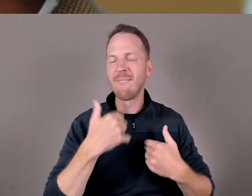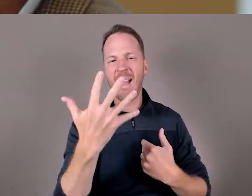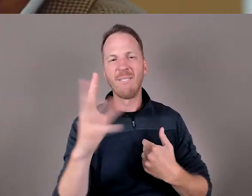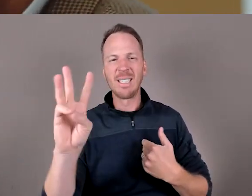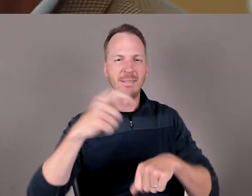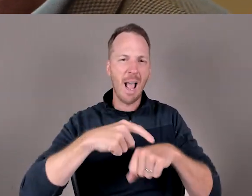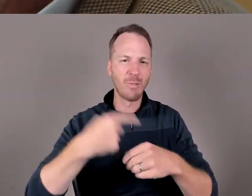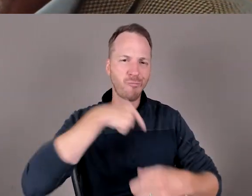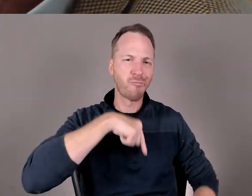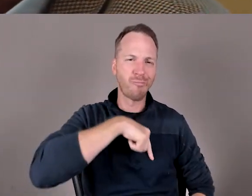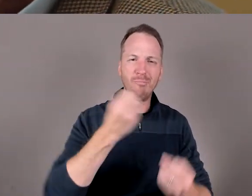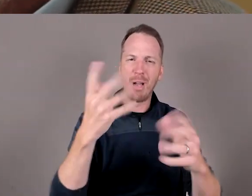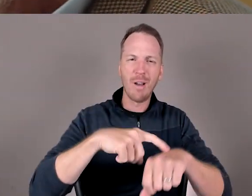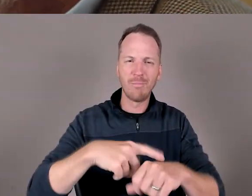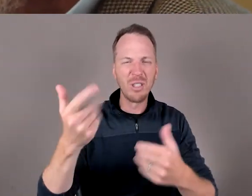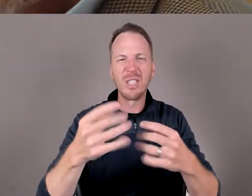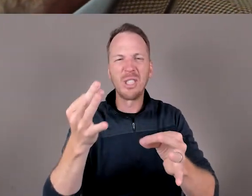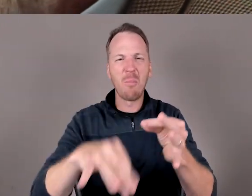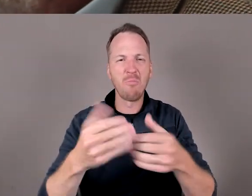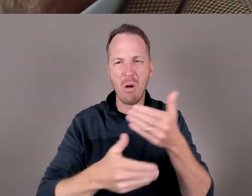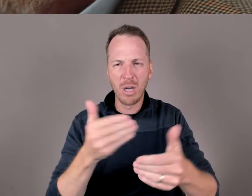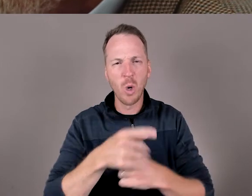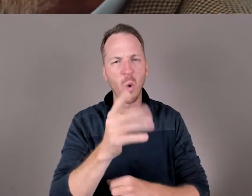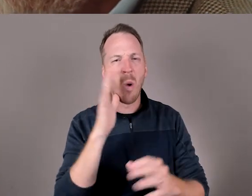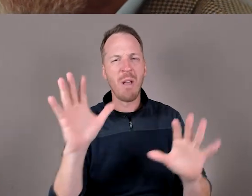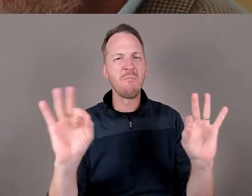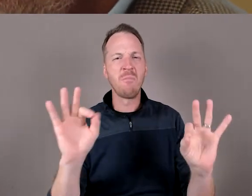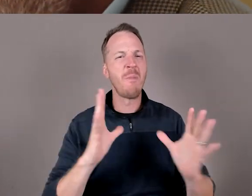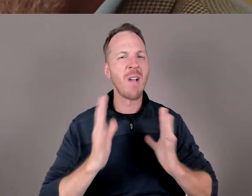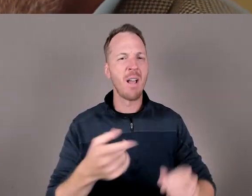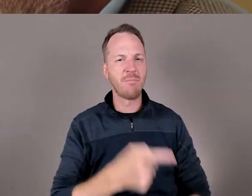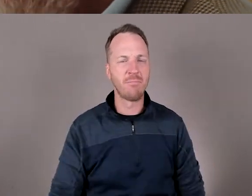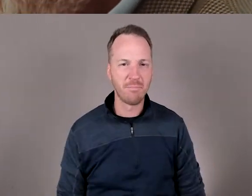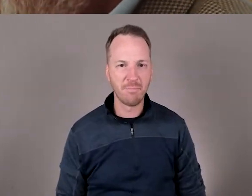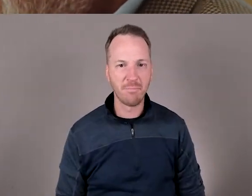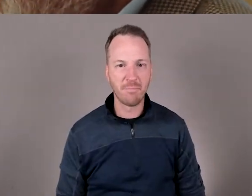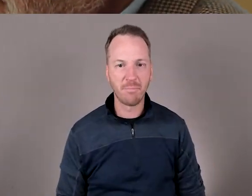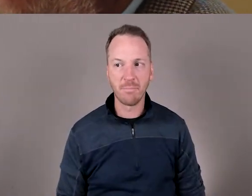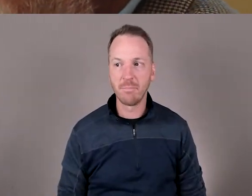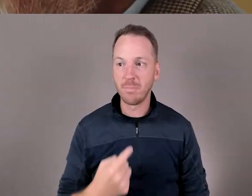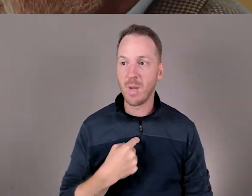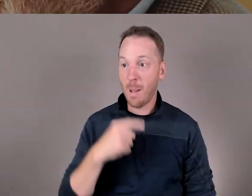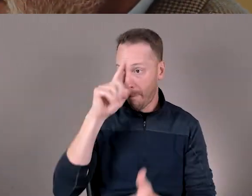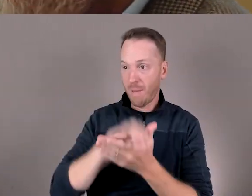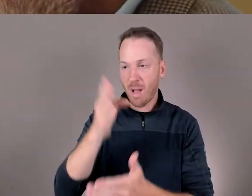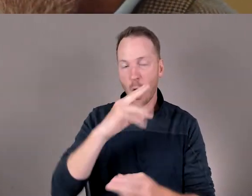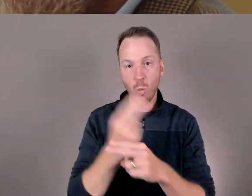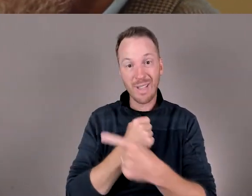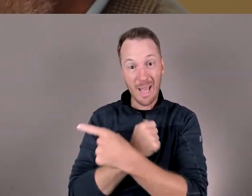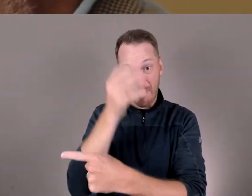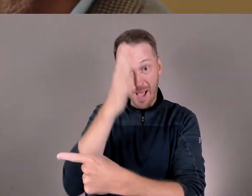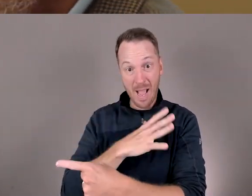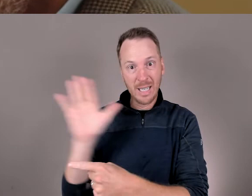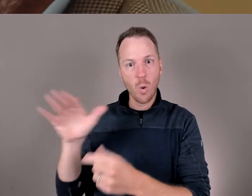put in, and it's a pretty simple process, and you're going to be just fine. I believe that God used that man